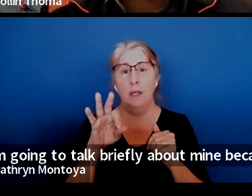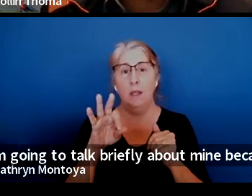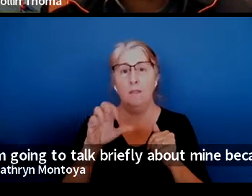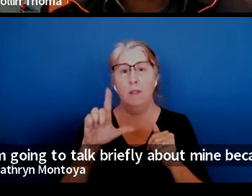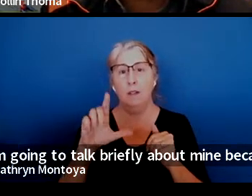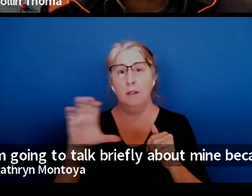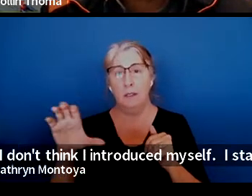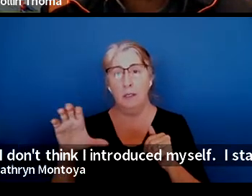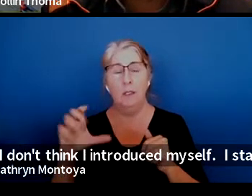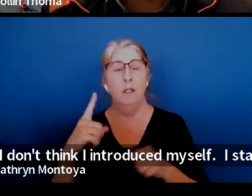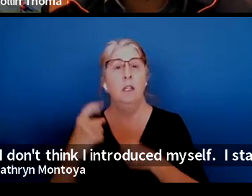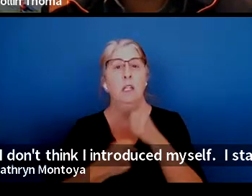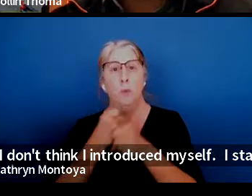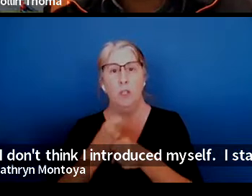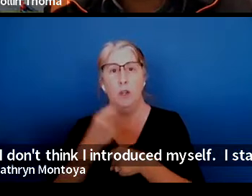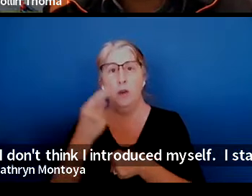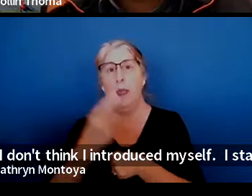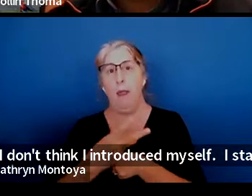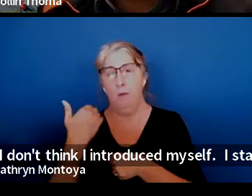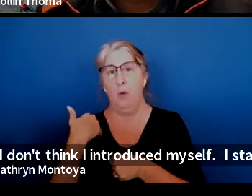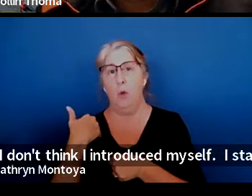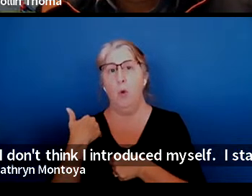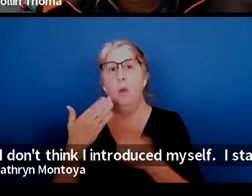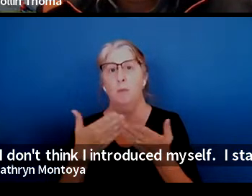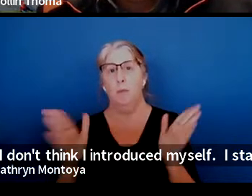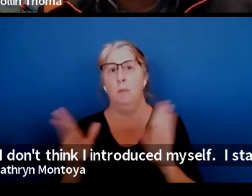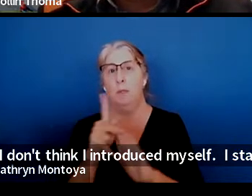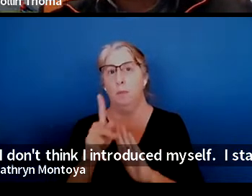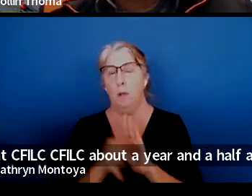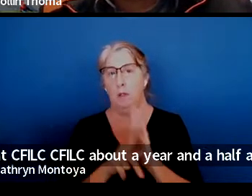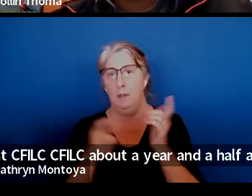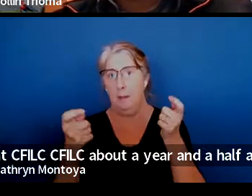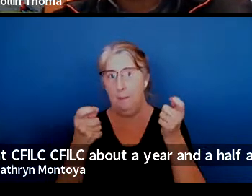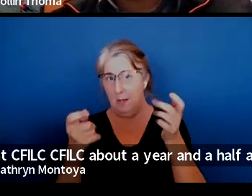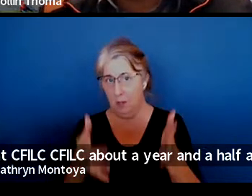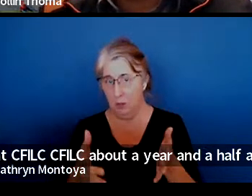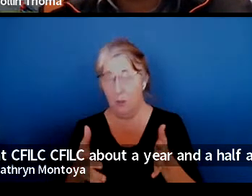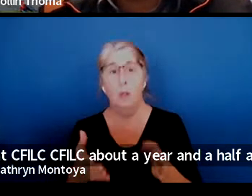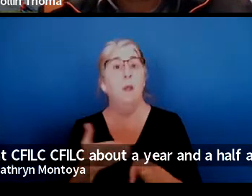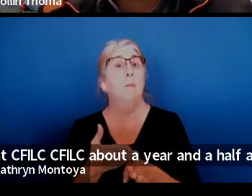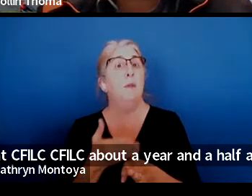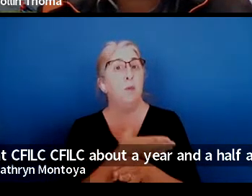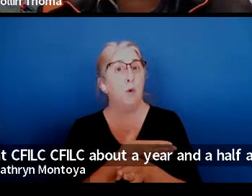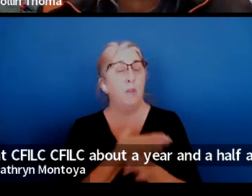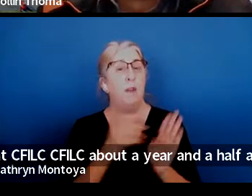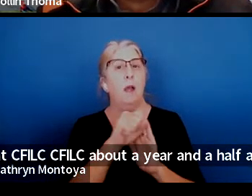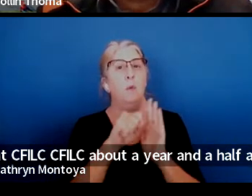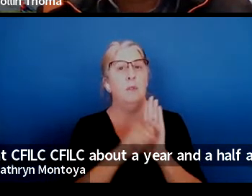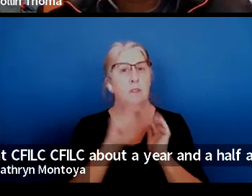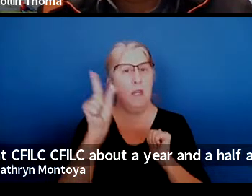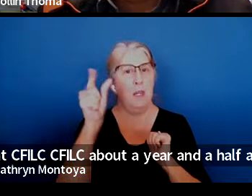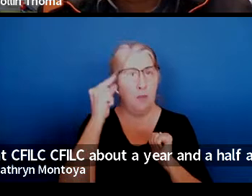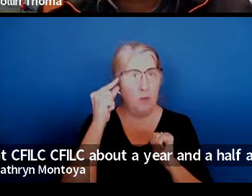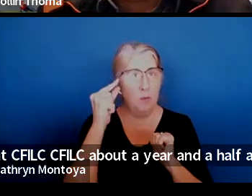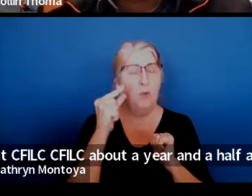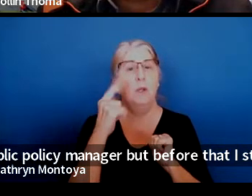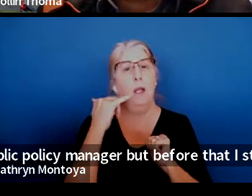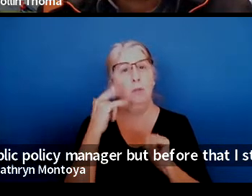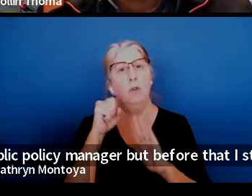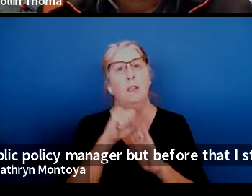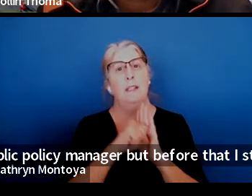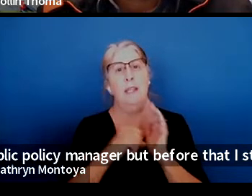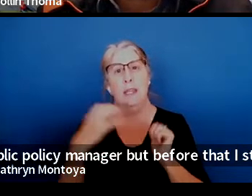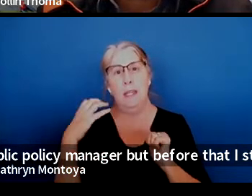as the public policy manager. But before that, I started out in state government in the California State Capitol. I was on the